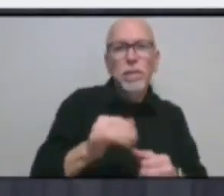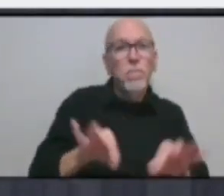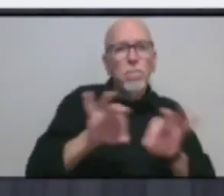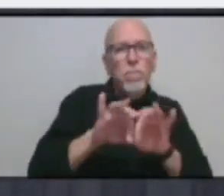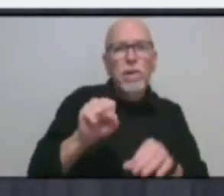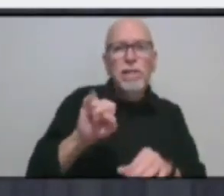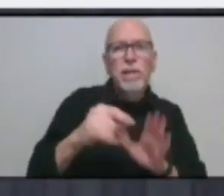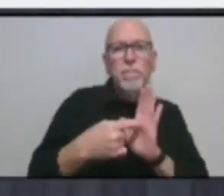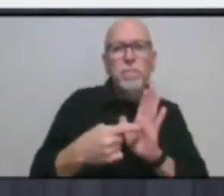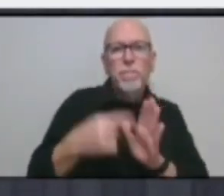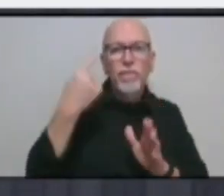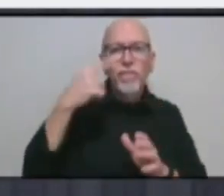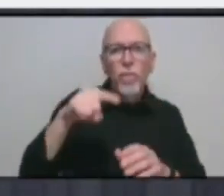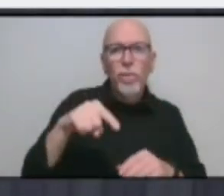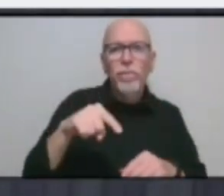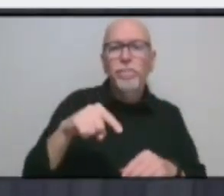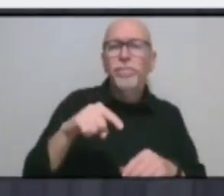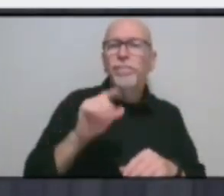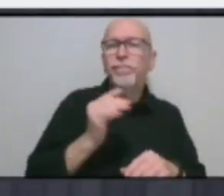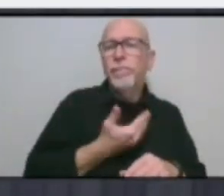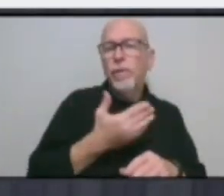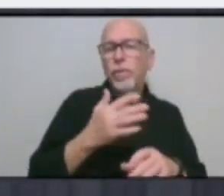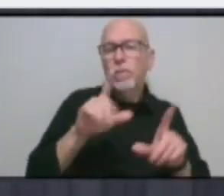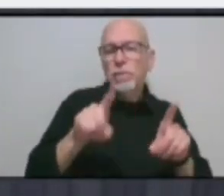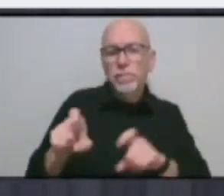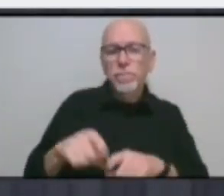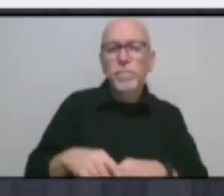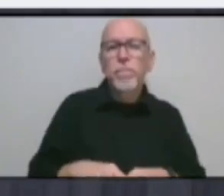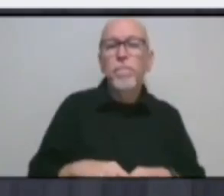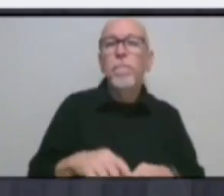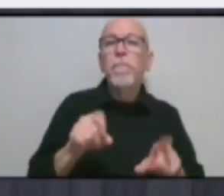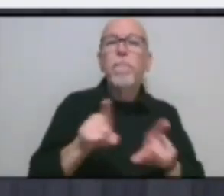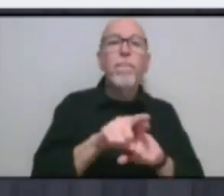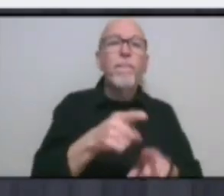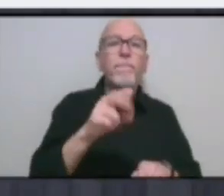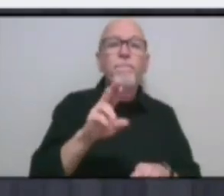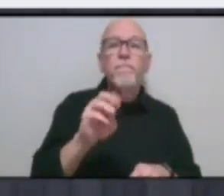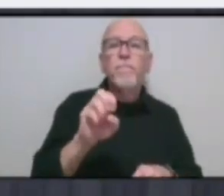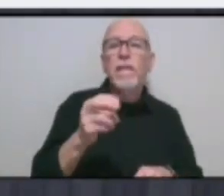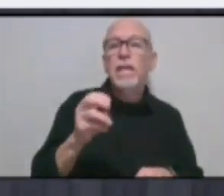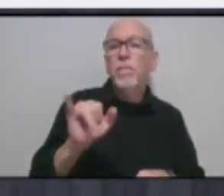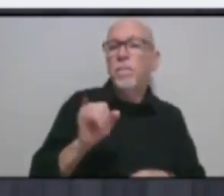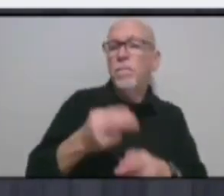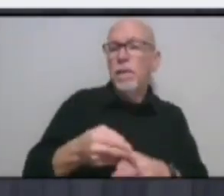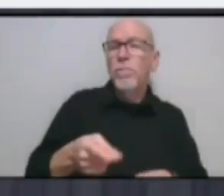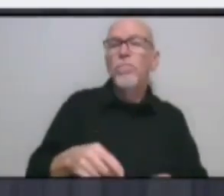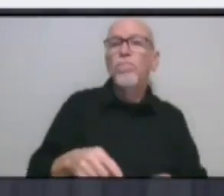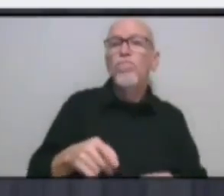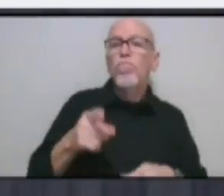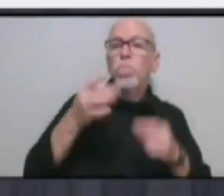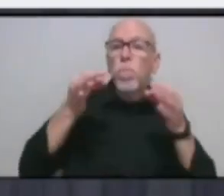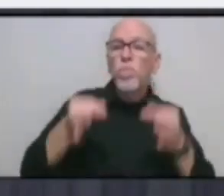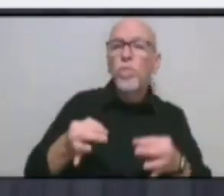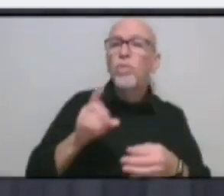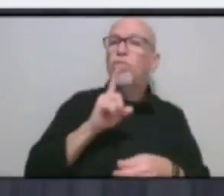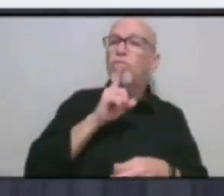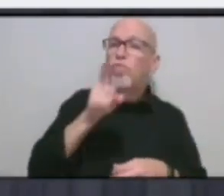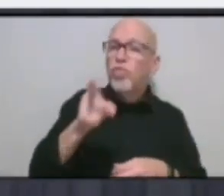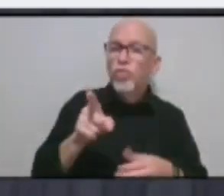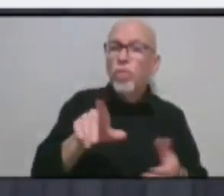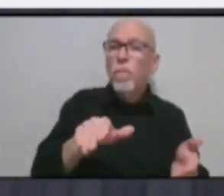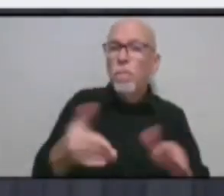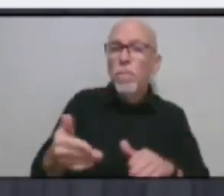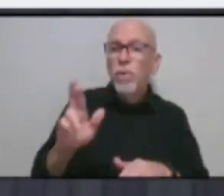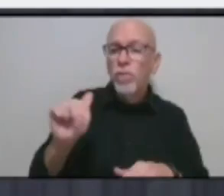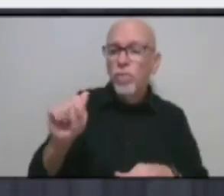in the diagnostic workup. And as Dr. Minikemi mentioned, being able to determine the true mortality rate by age